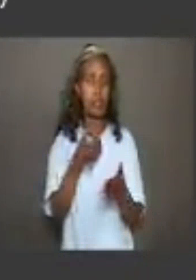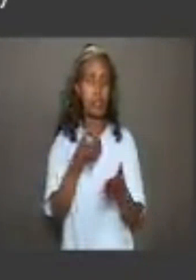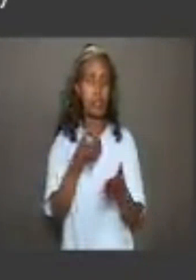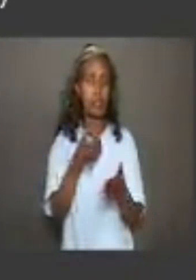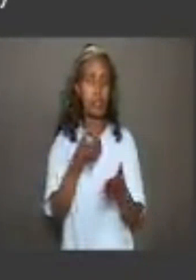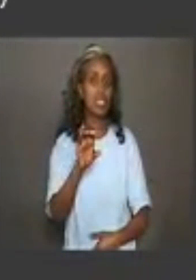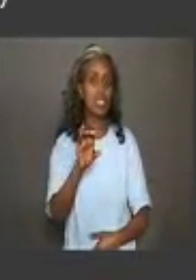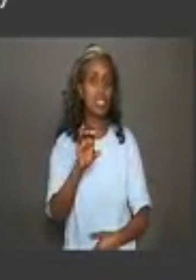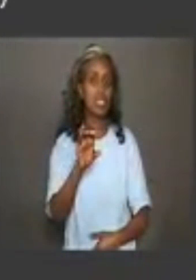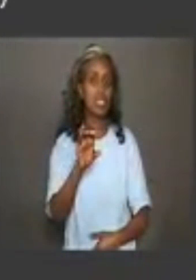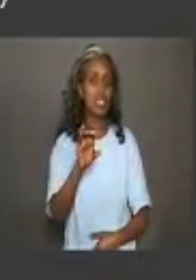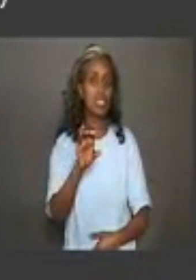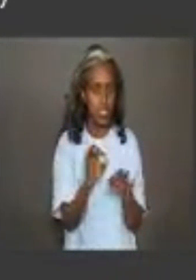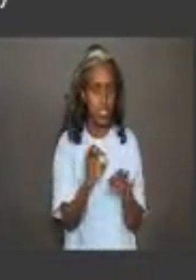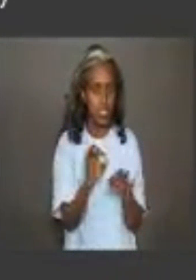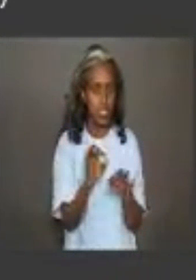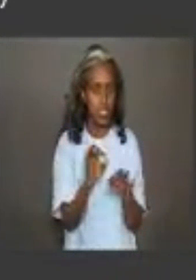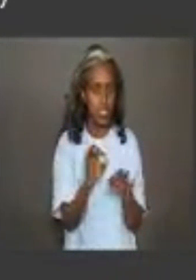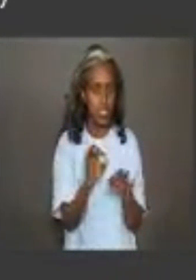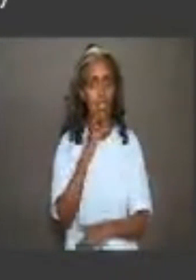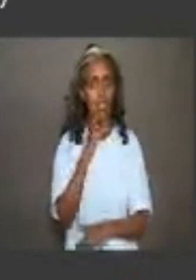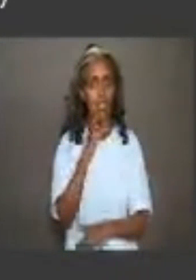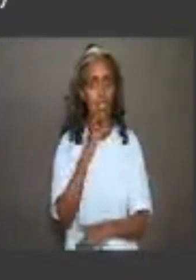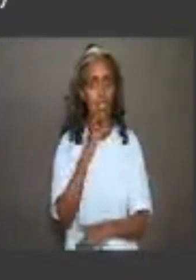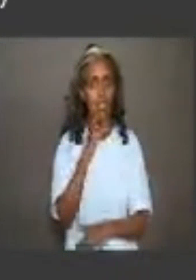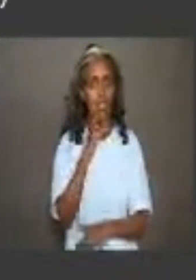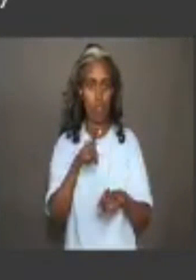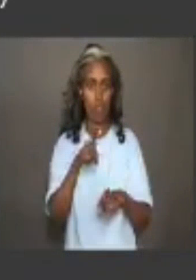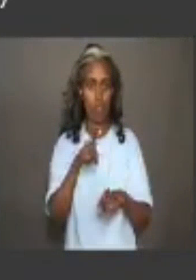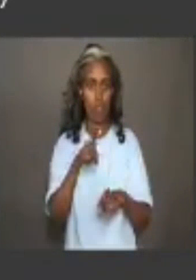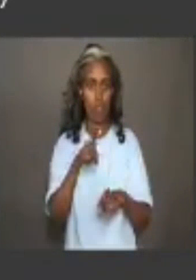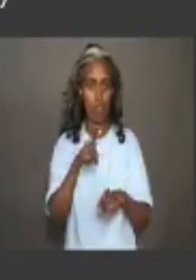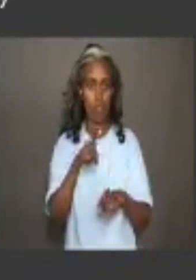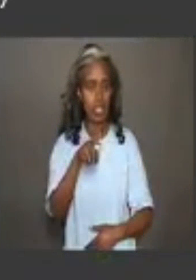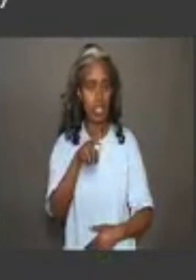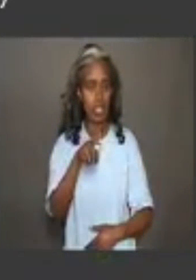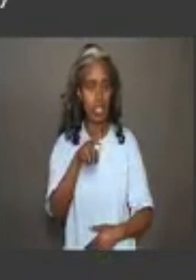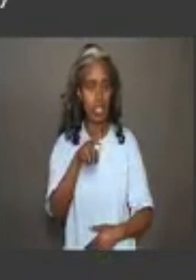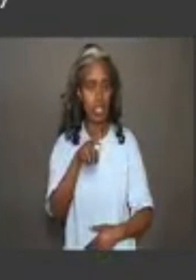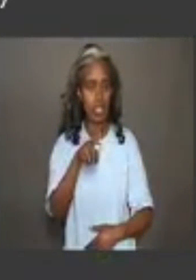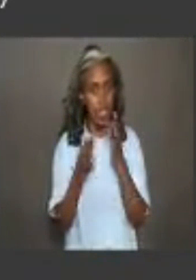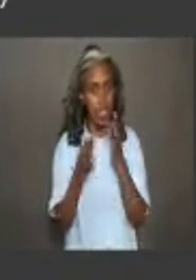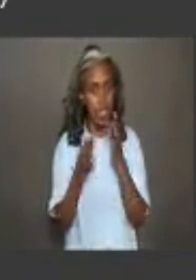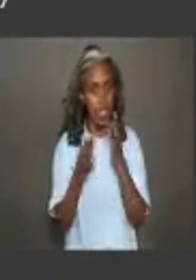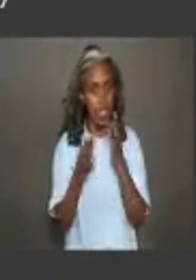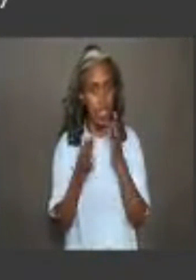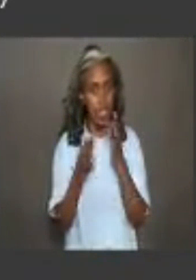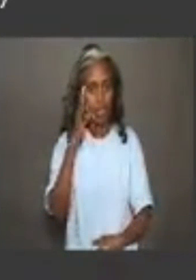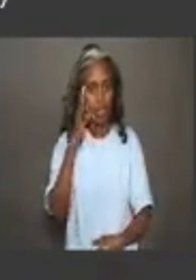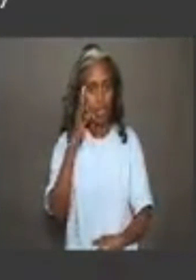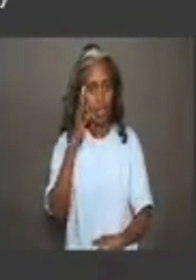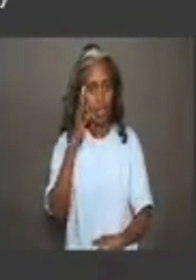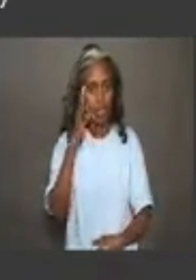a factor of f of x if f of c equals 0.